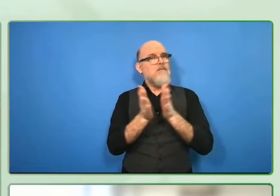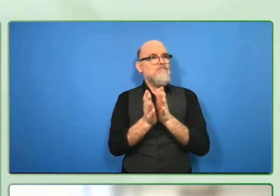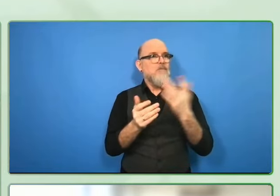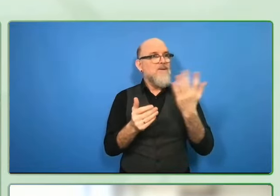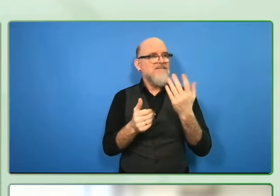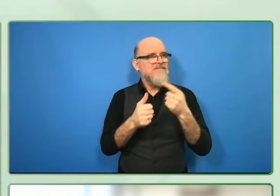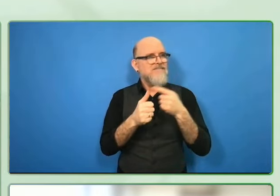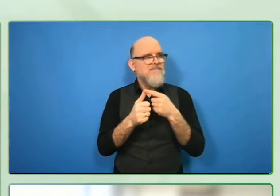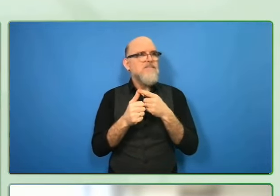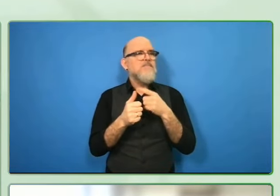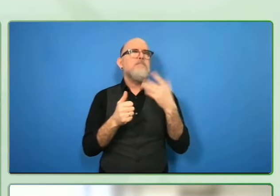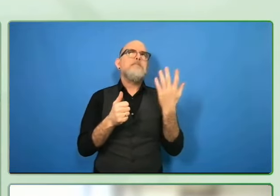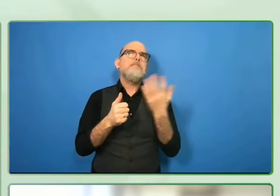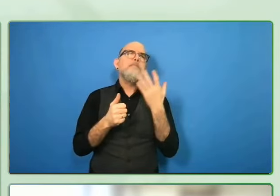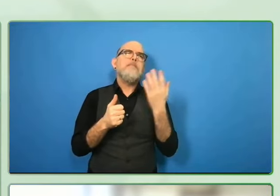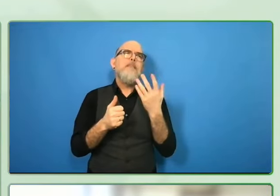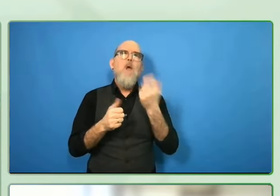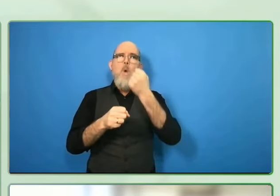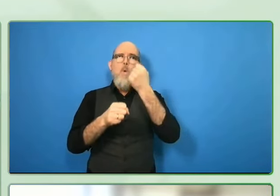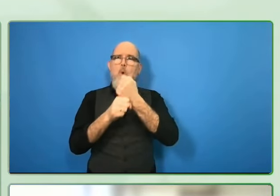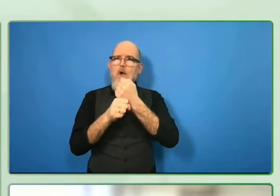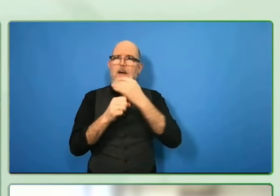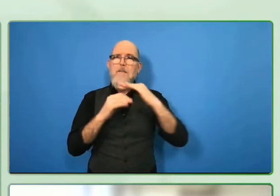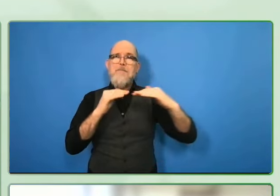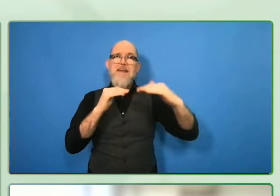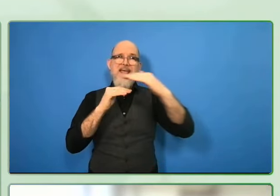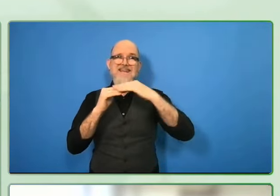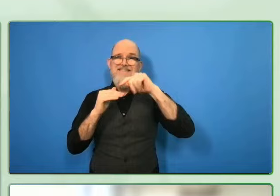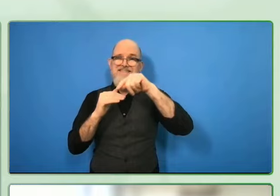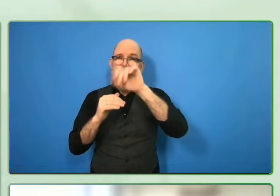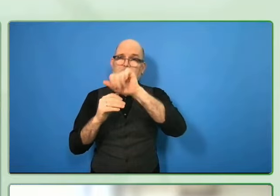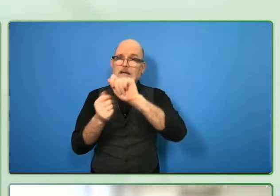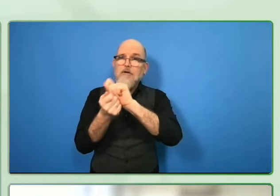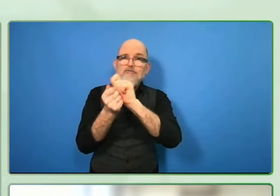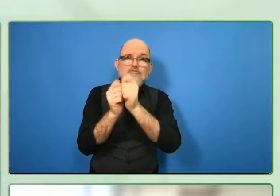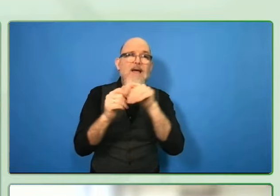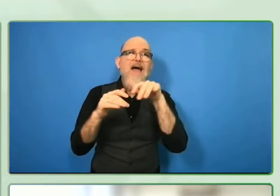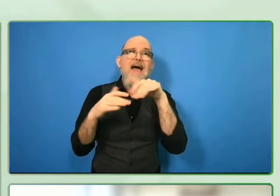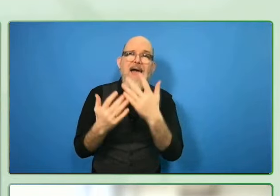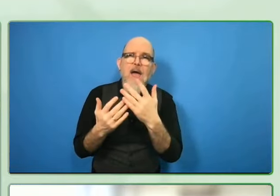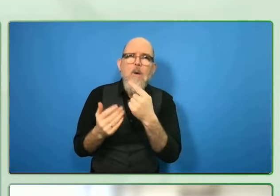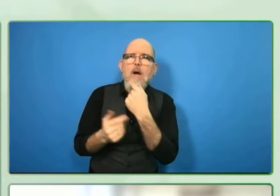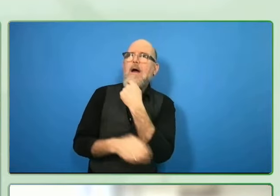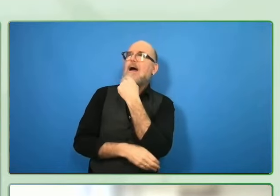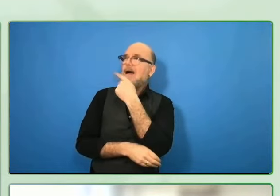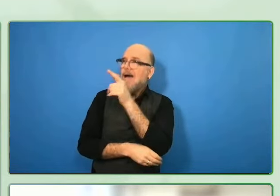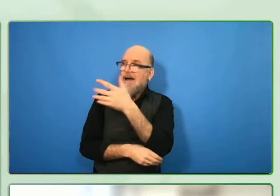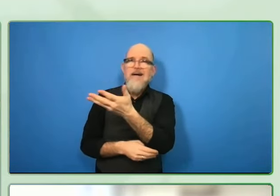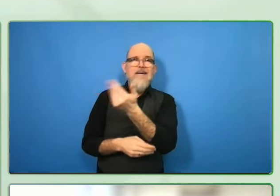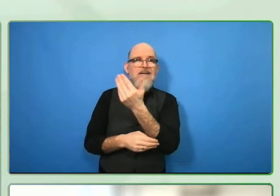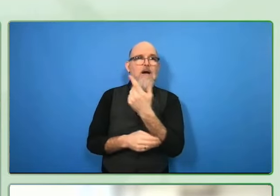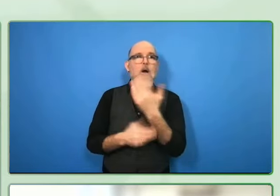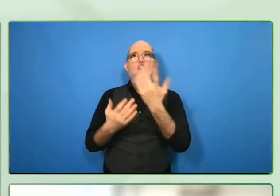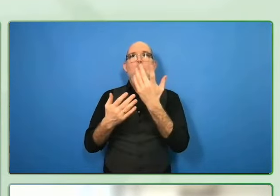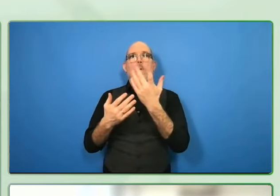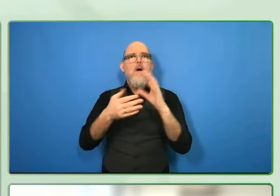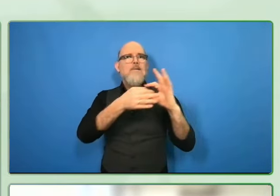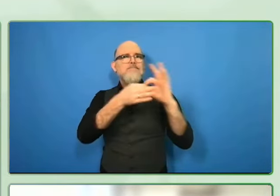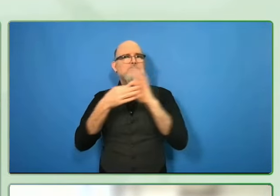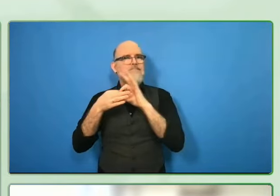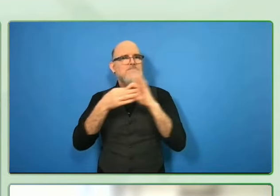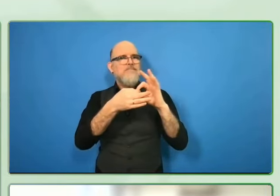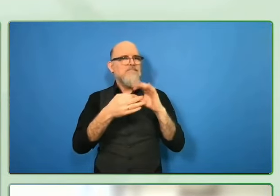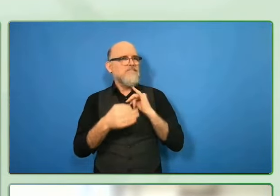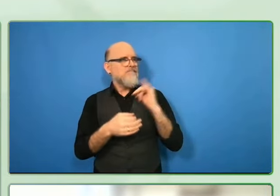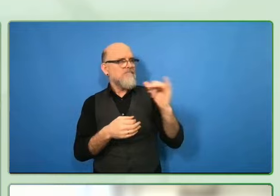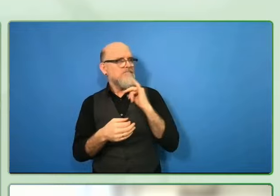was so important to their members and to them and to their organisation as well? So there's two elements to this. There's the impact